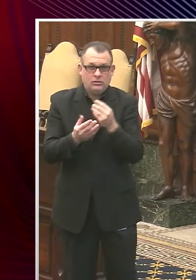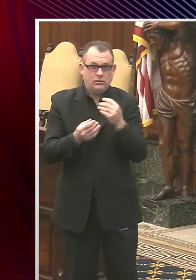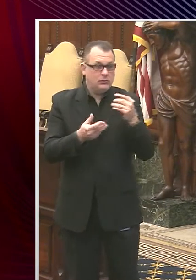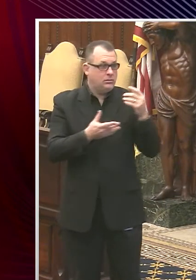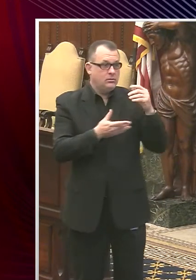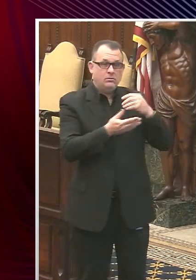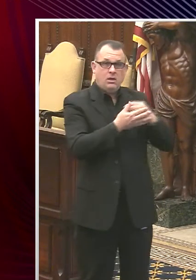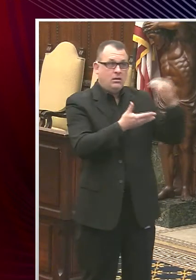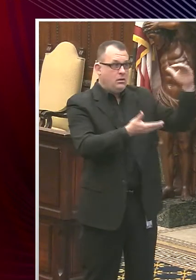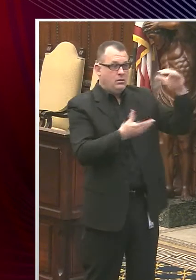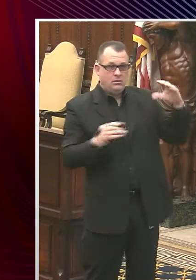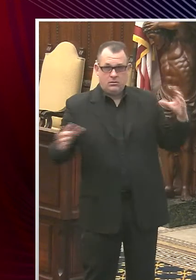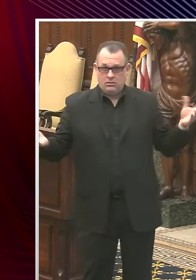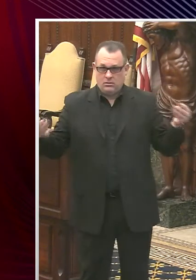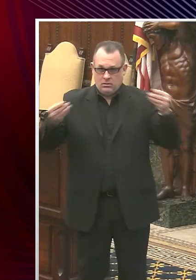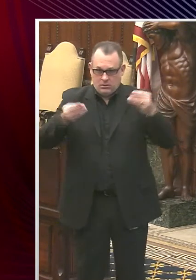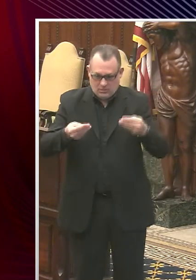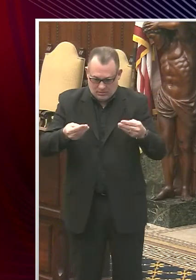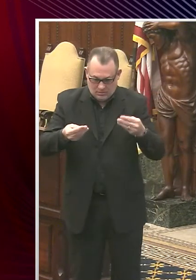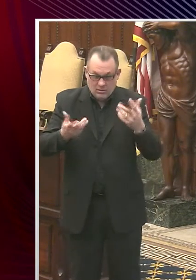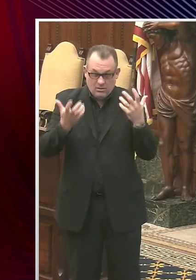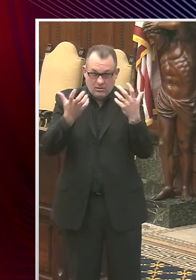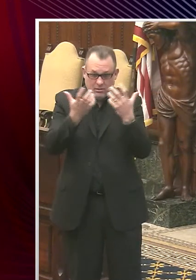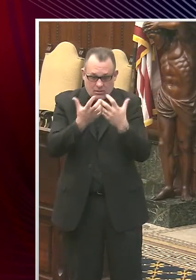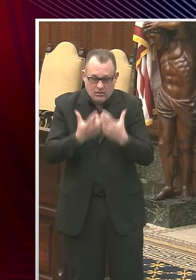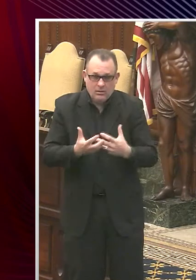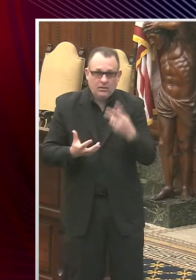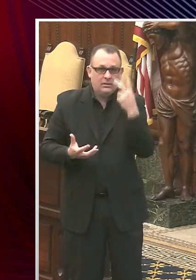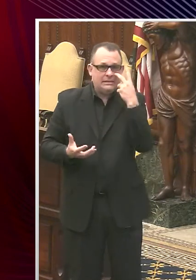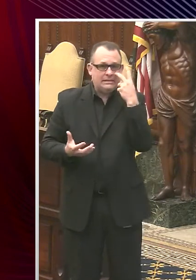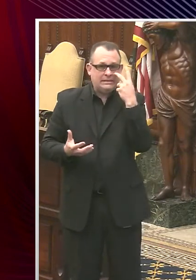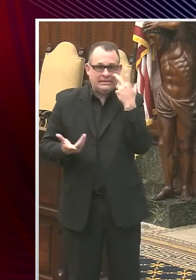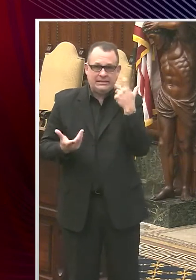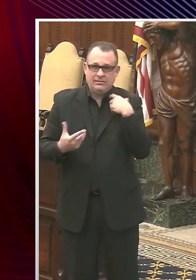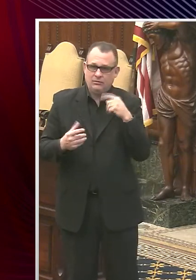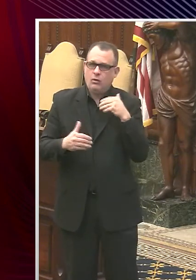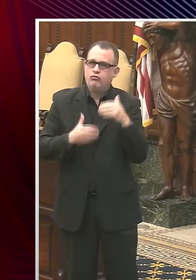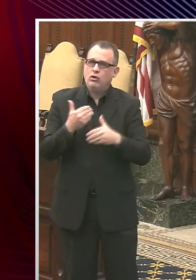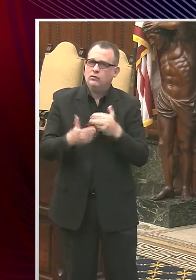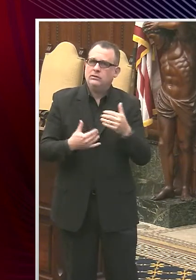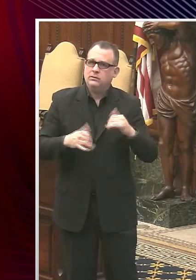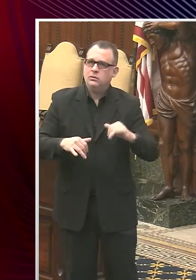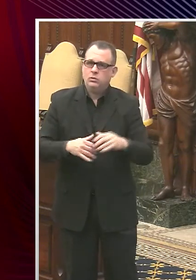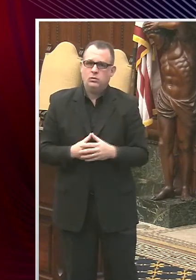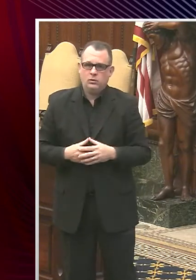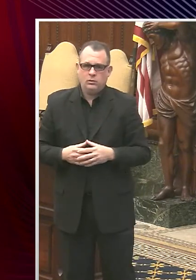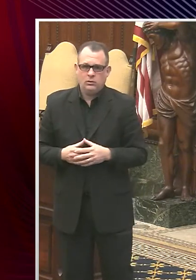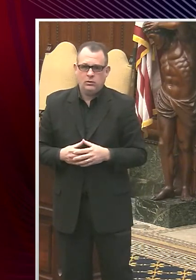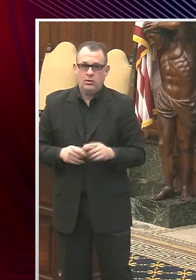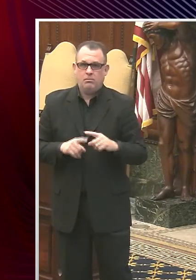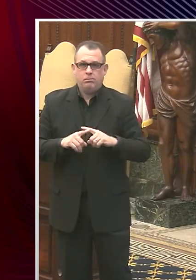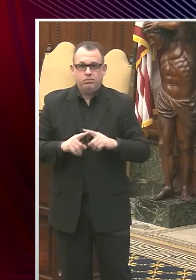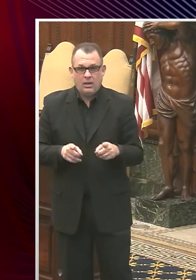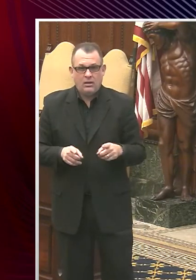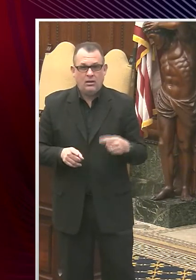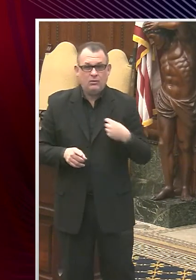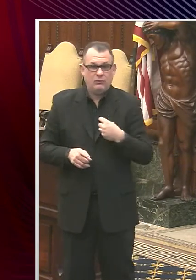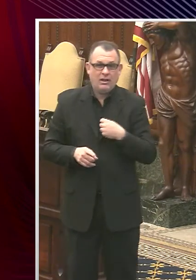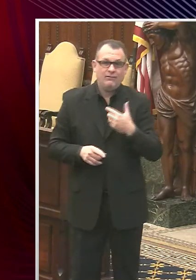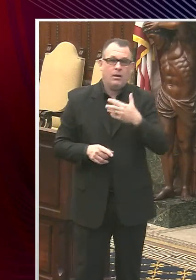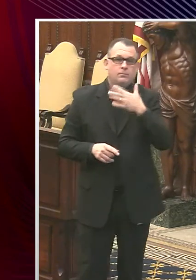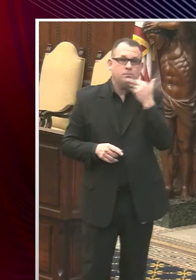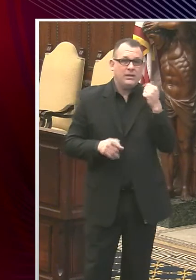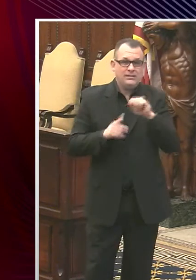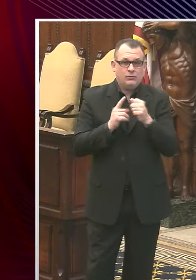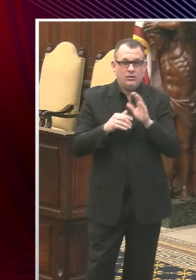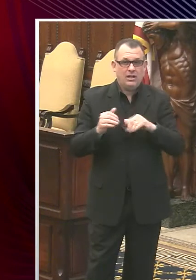plan. So we're still early in that process, but we are in better shape than we were a week ago.